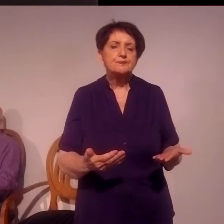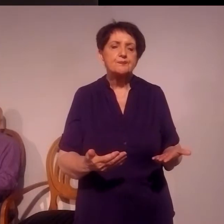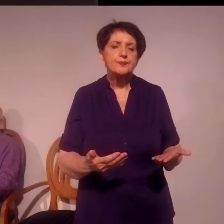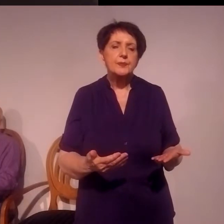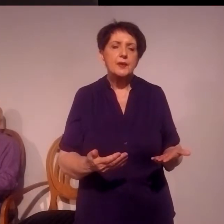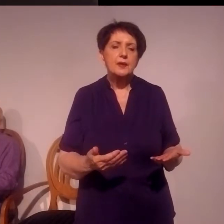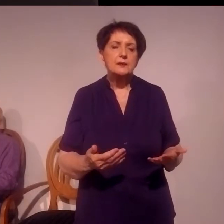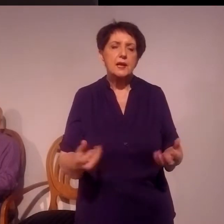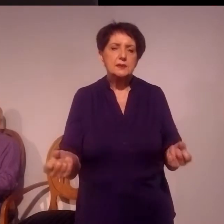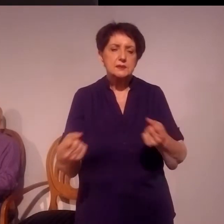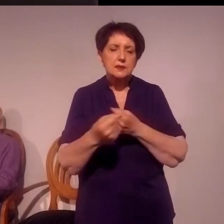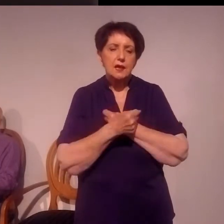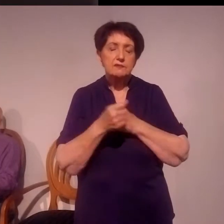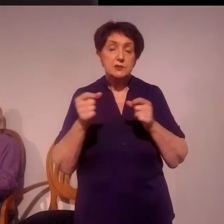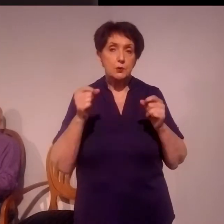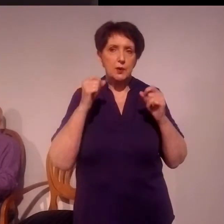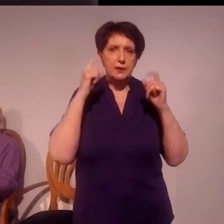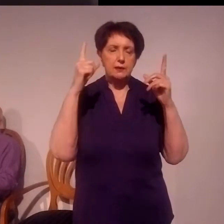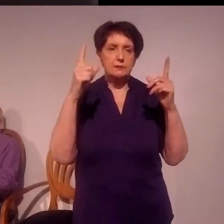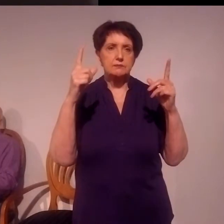And that as love is awakened,